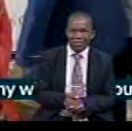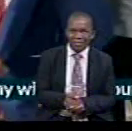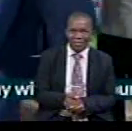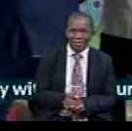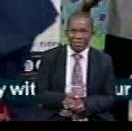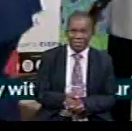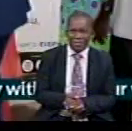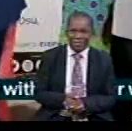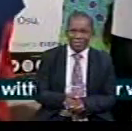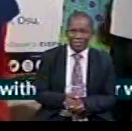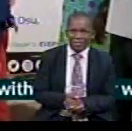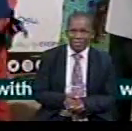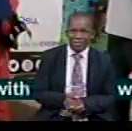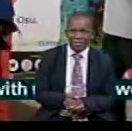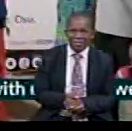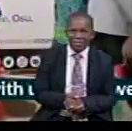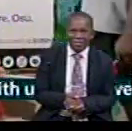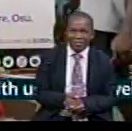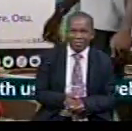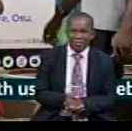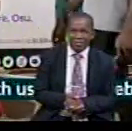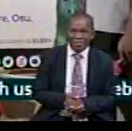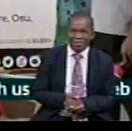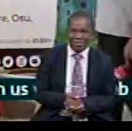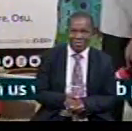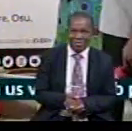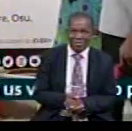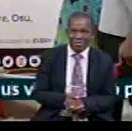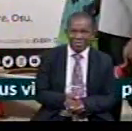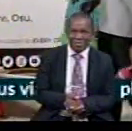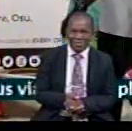Hallelujah. Why a lecturer or University of Cape